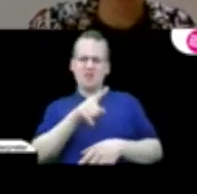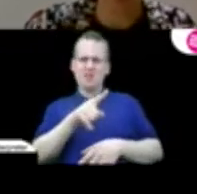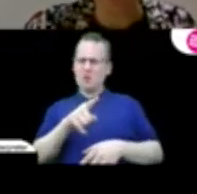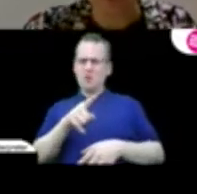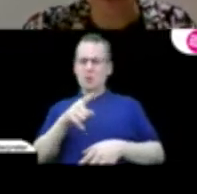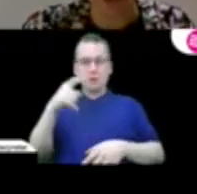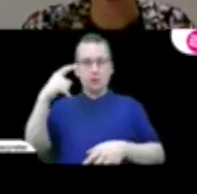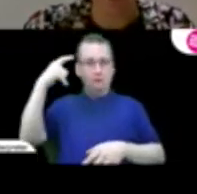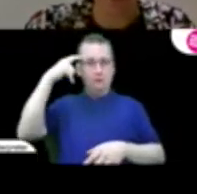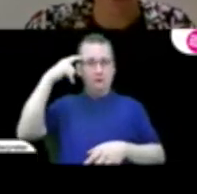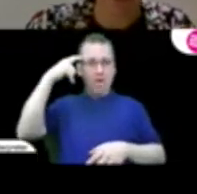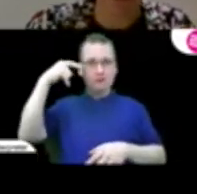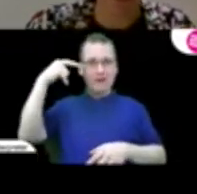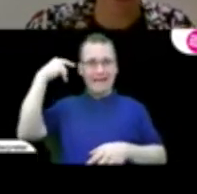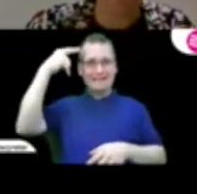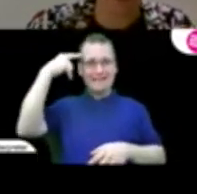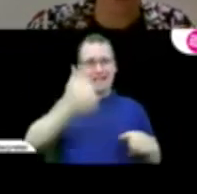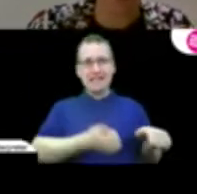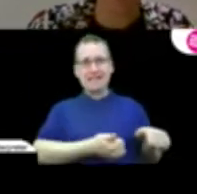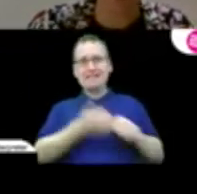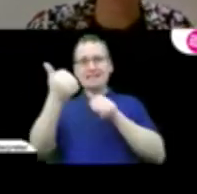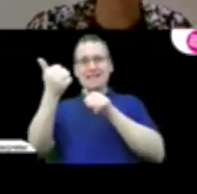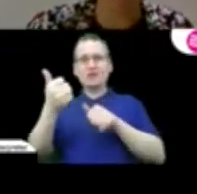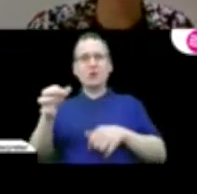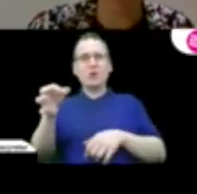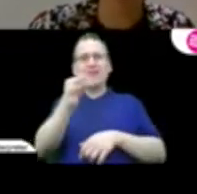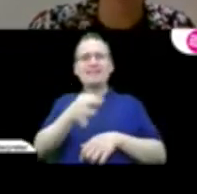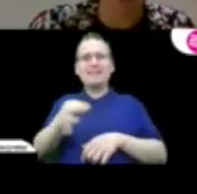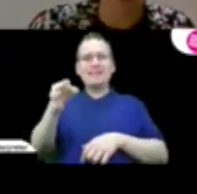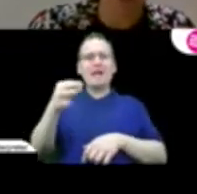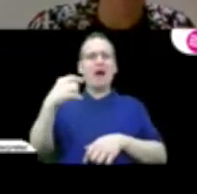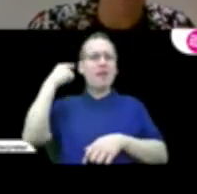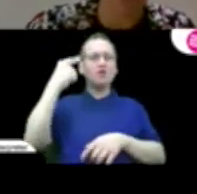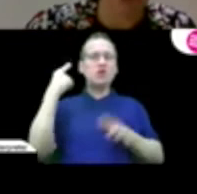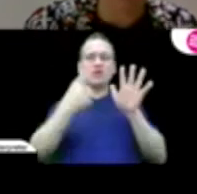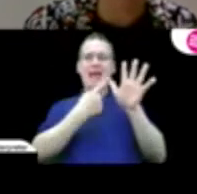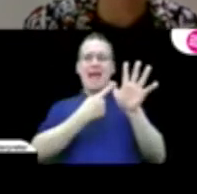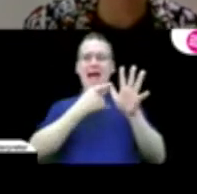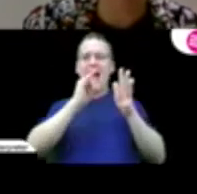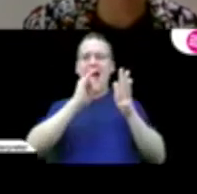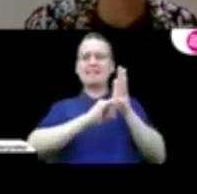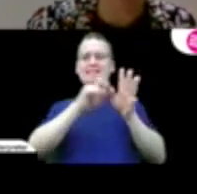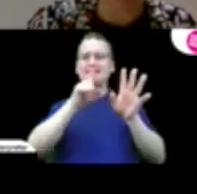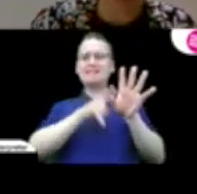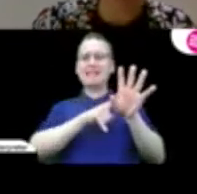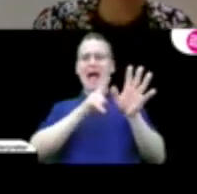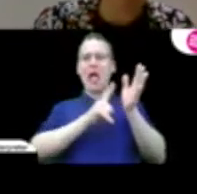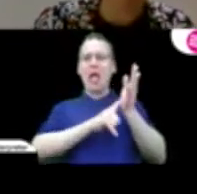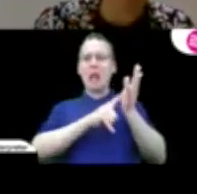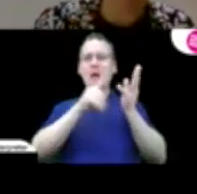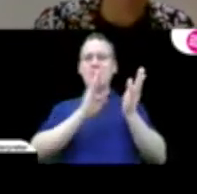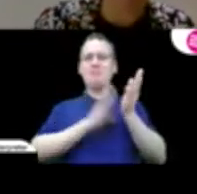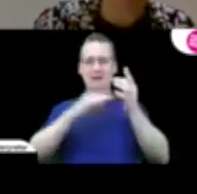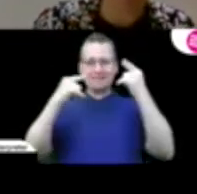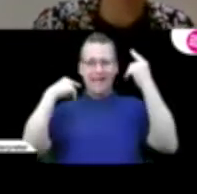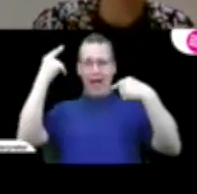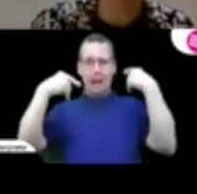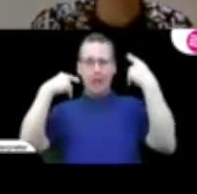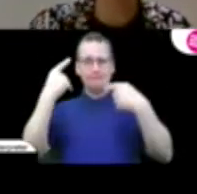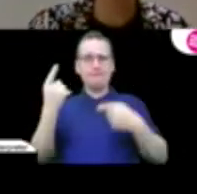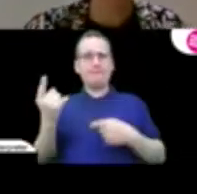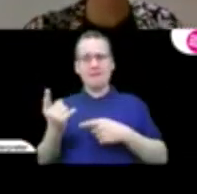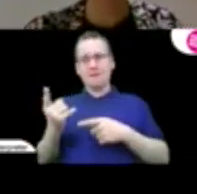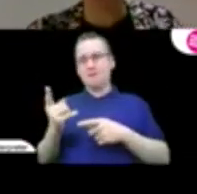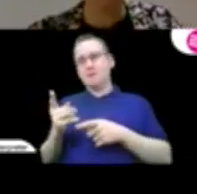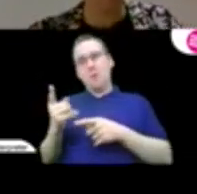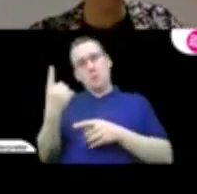lunatic and they were sent off to the City of London Asylum, where unfortunately they died within the year.